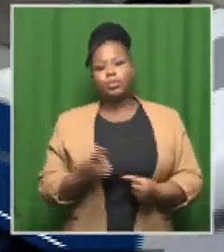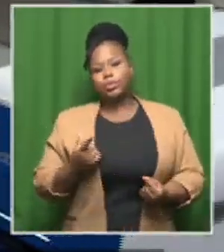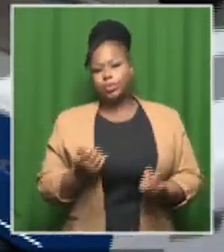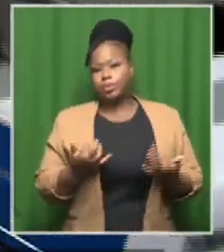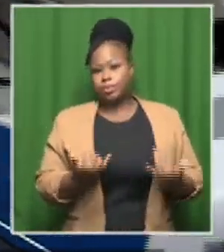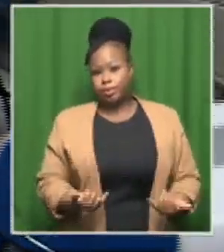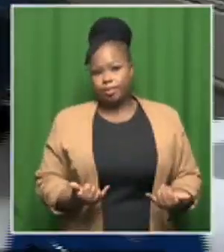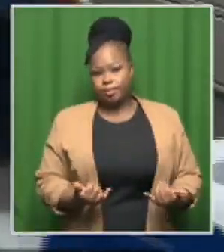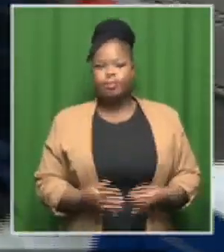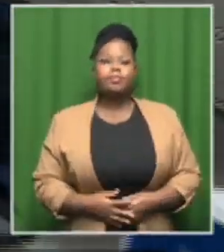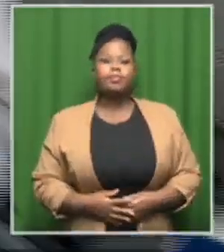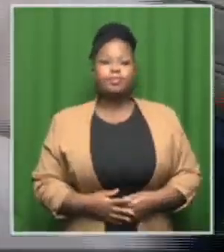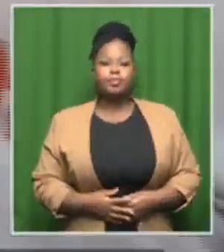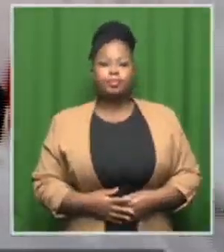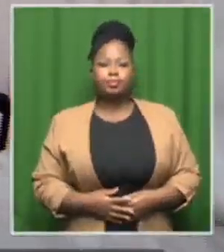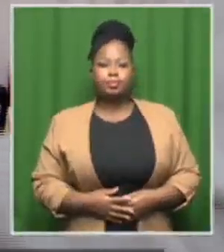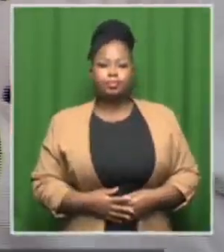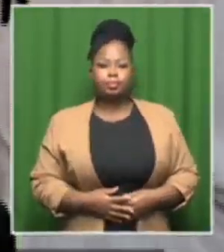actually